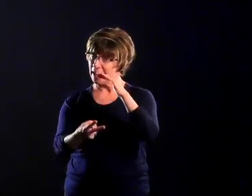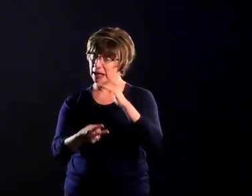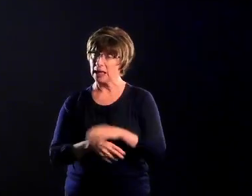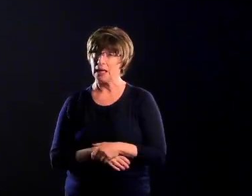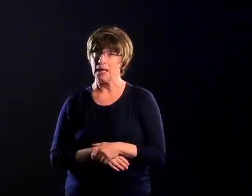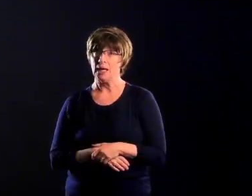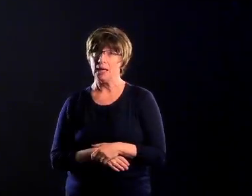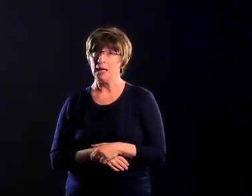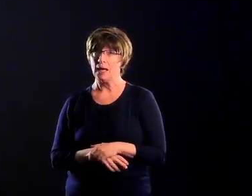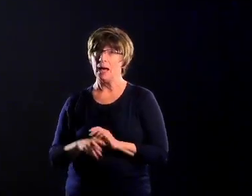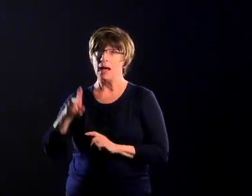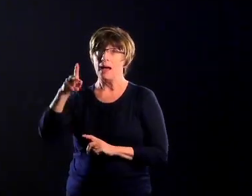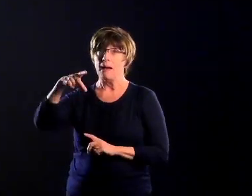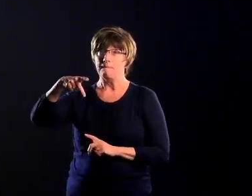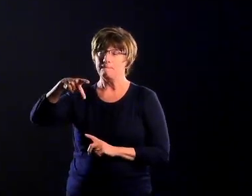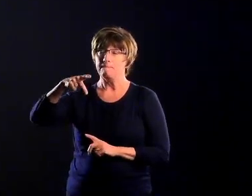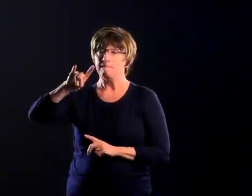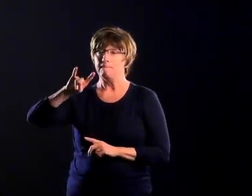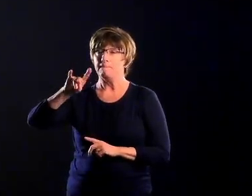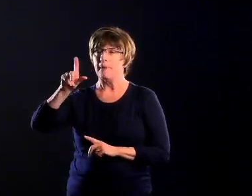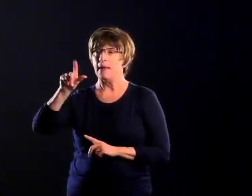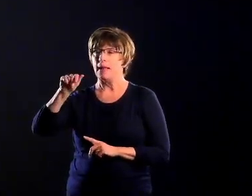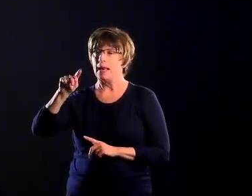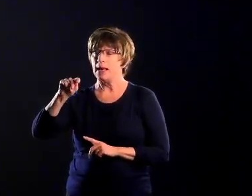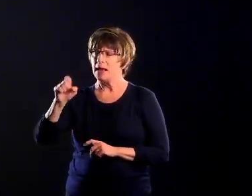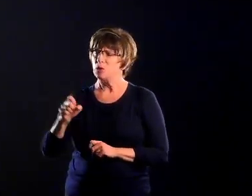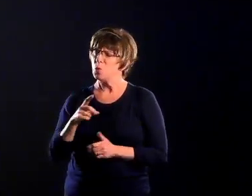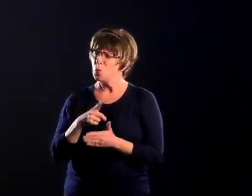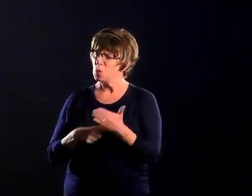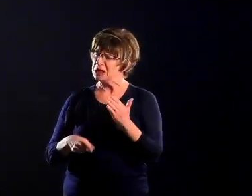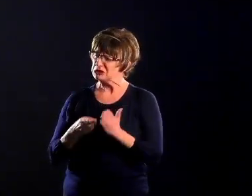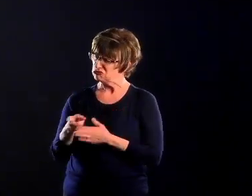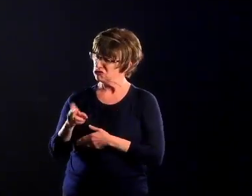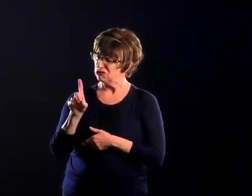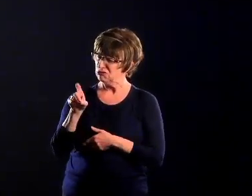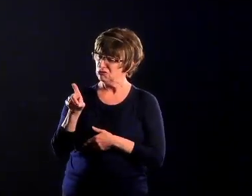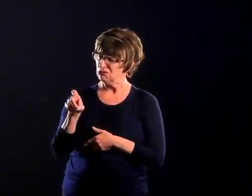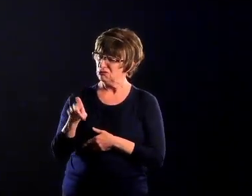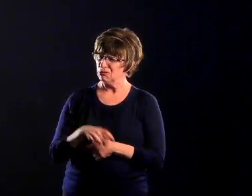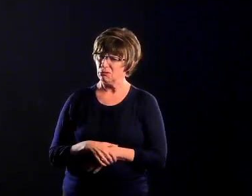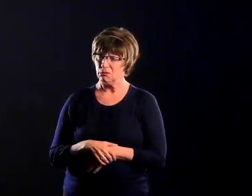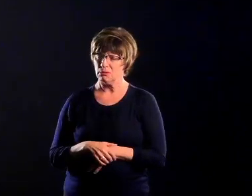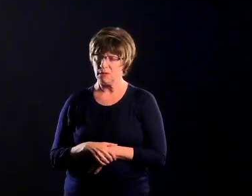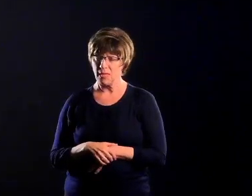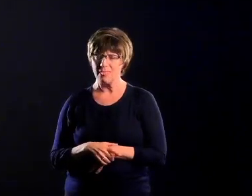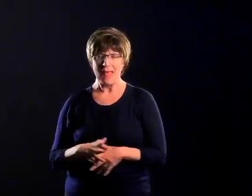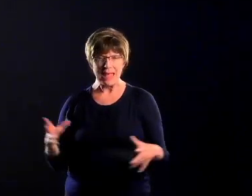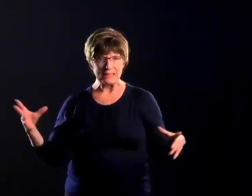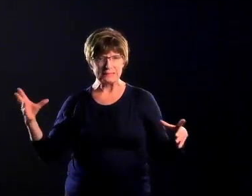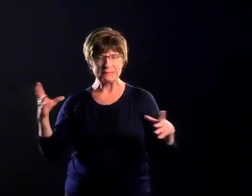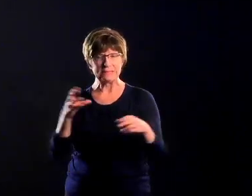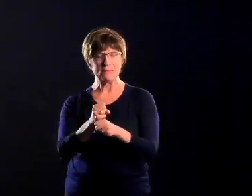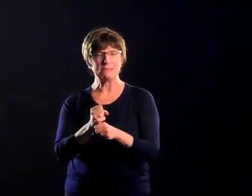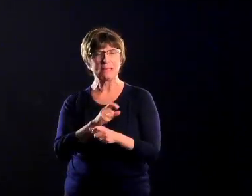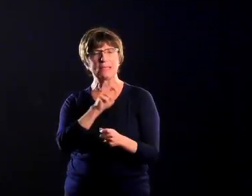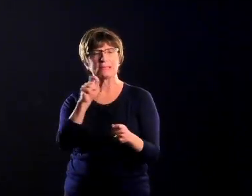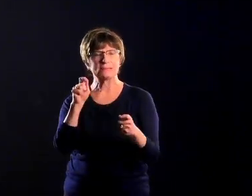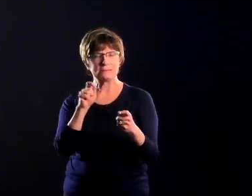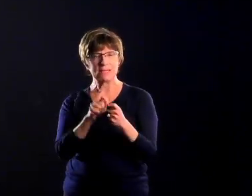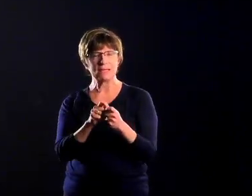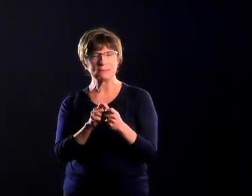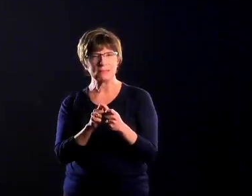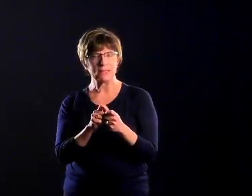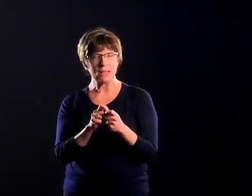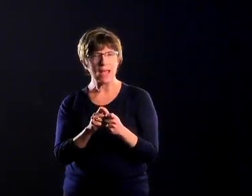says, "What is truth?" And that really sums up exactly where we are in our